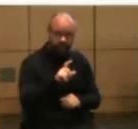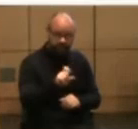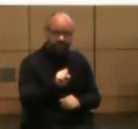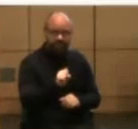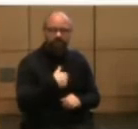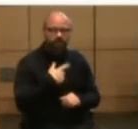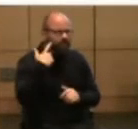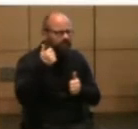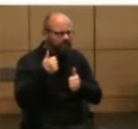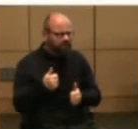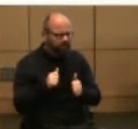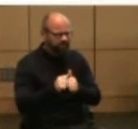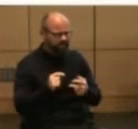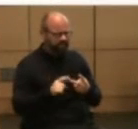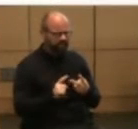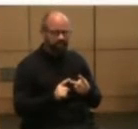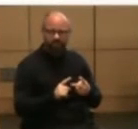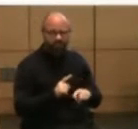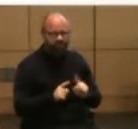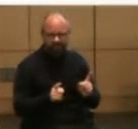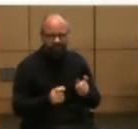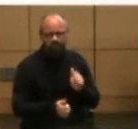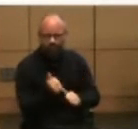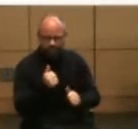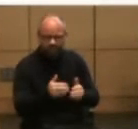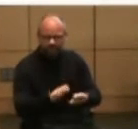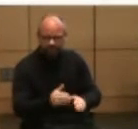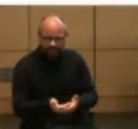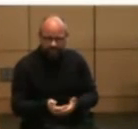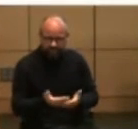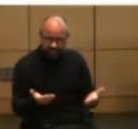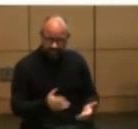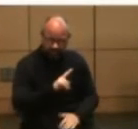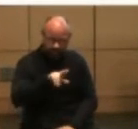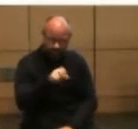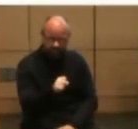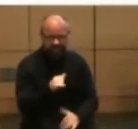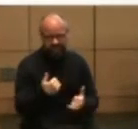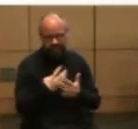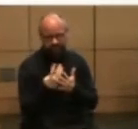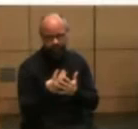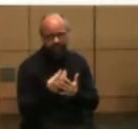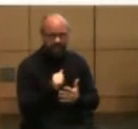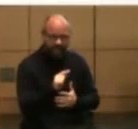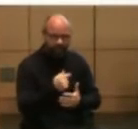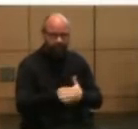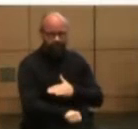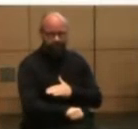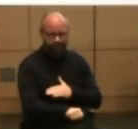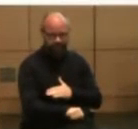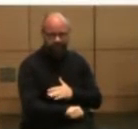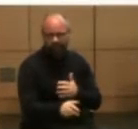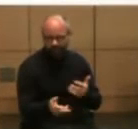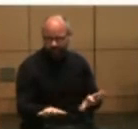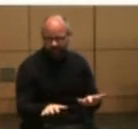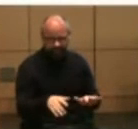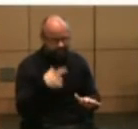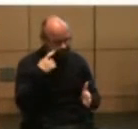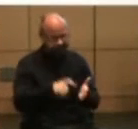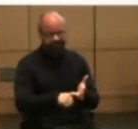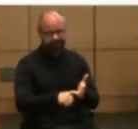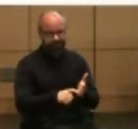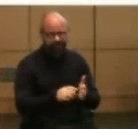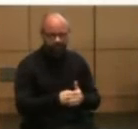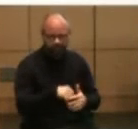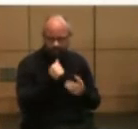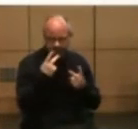loss, but again, I think the vast majority of babies in the U.S. are now being screened for it at birth, and so they're being picked up, and we're not seeing